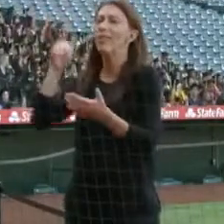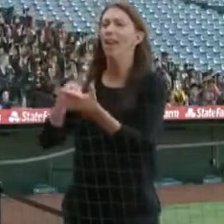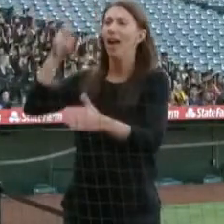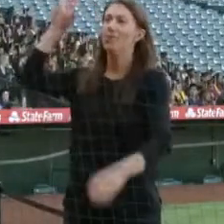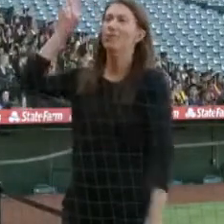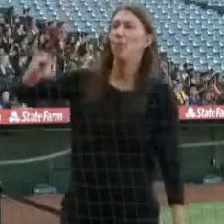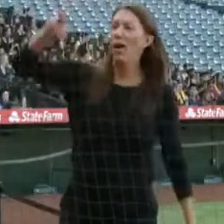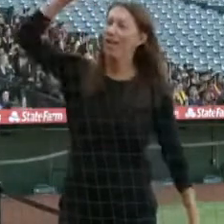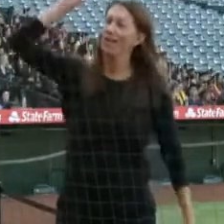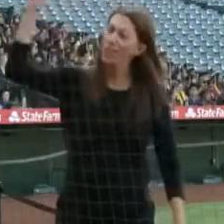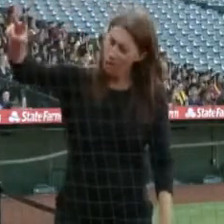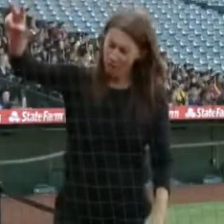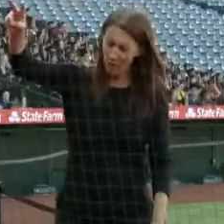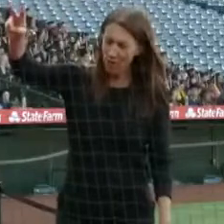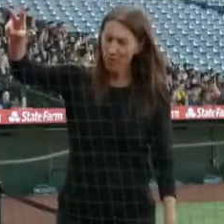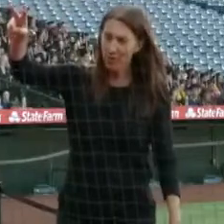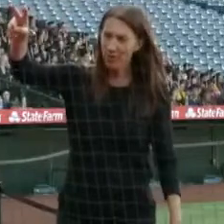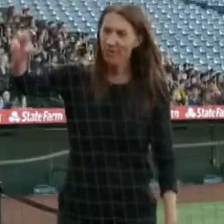2022.